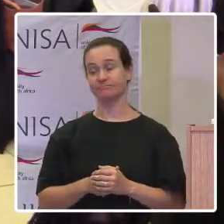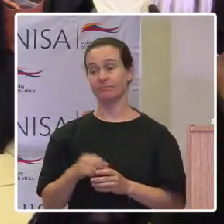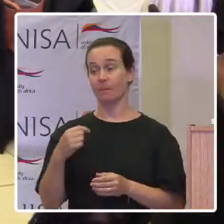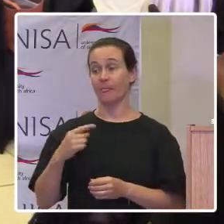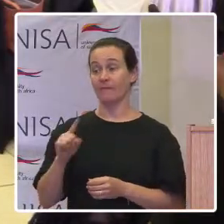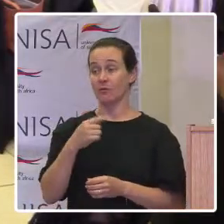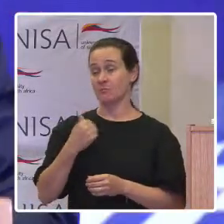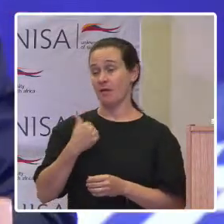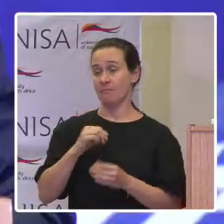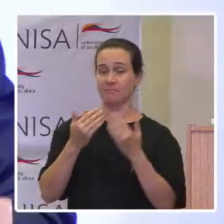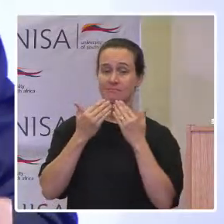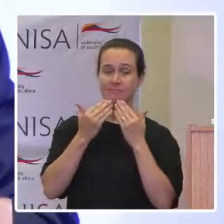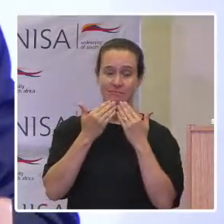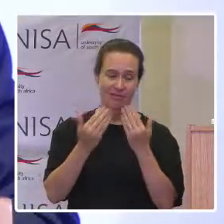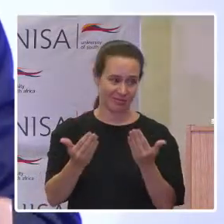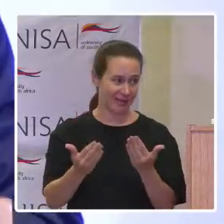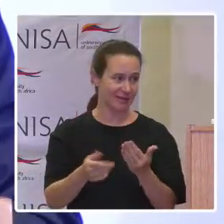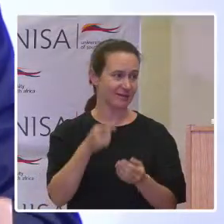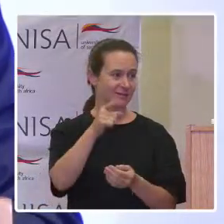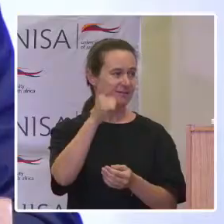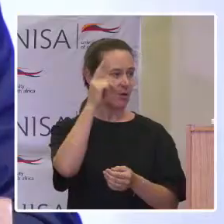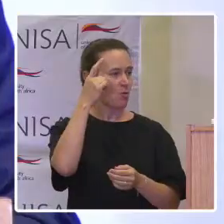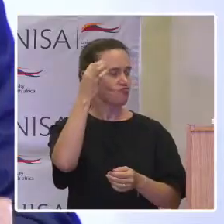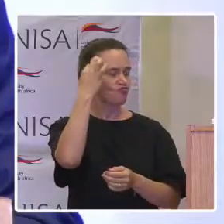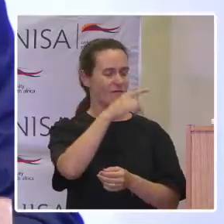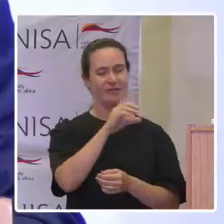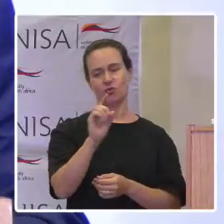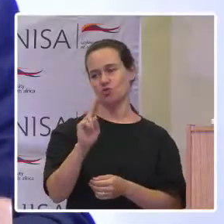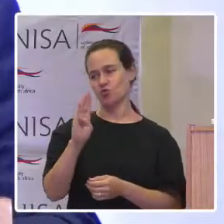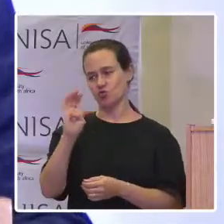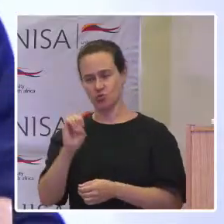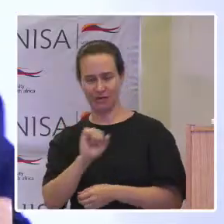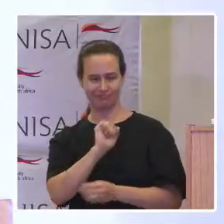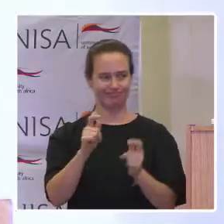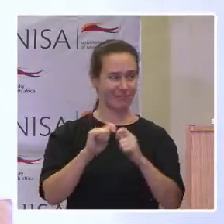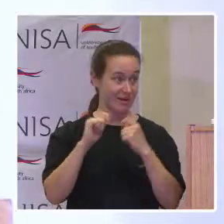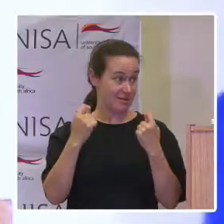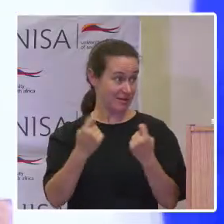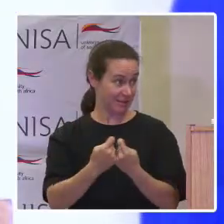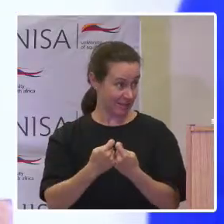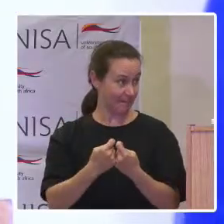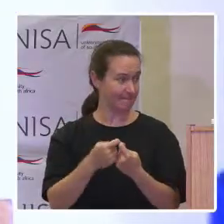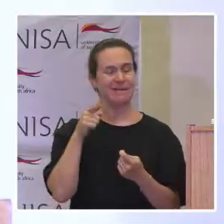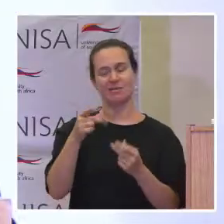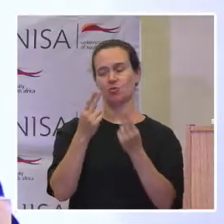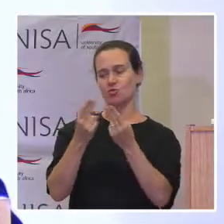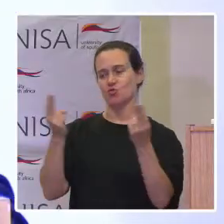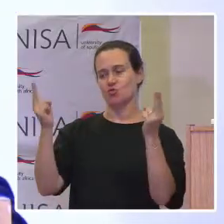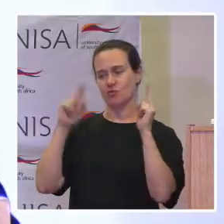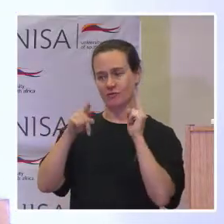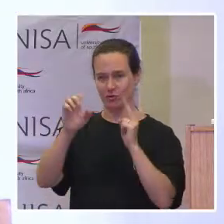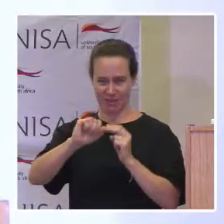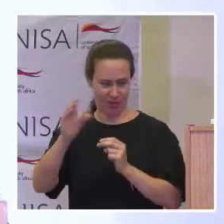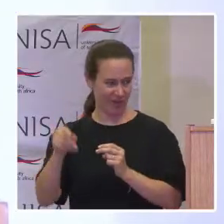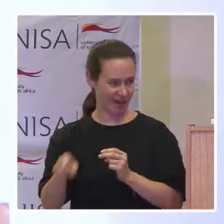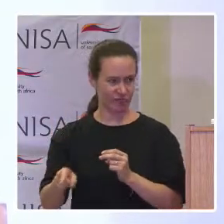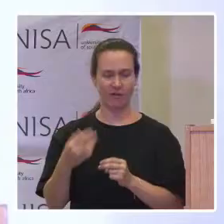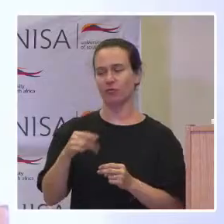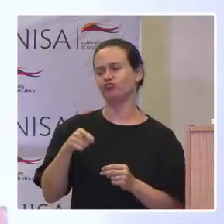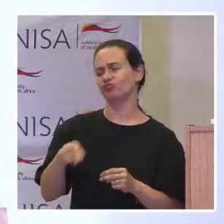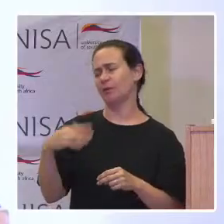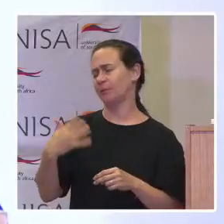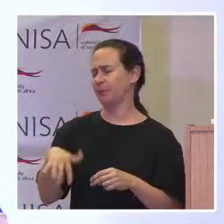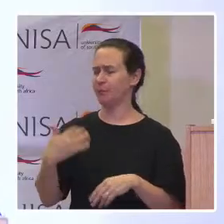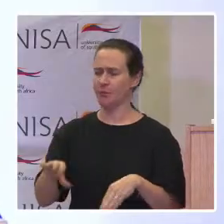Firstly, I'd like to thank, of course, Professor Dube, the team, and by extension, the University of South Africa for this